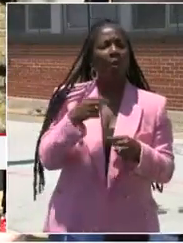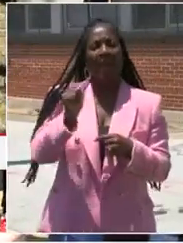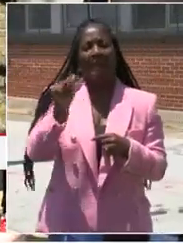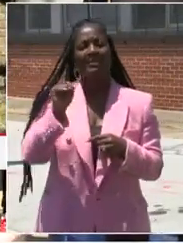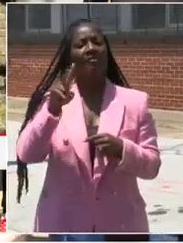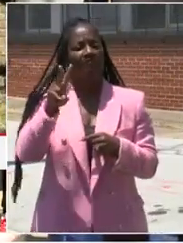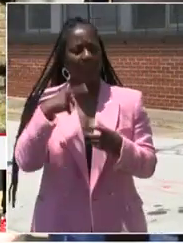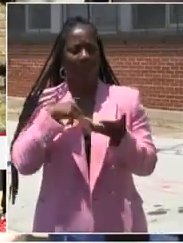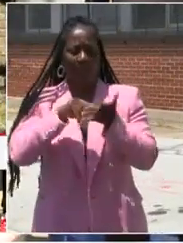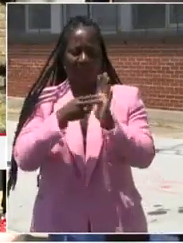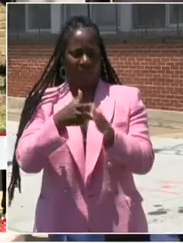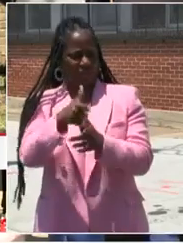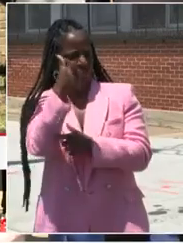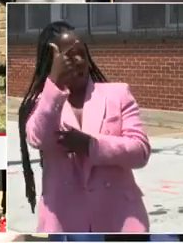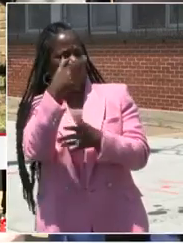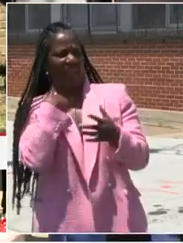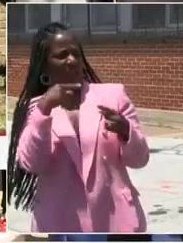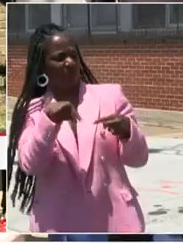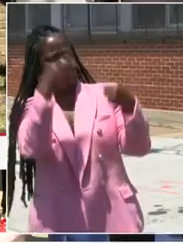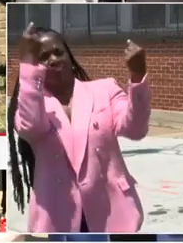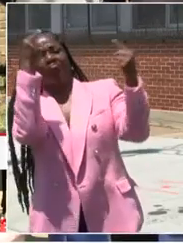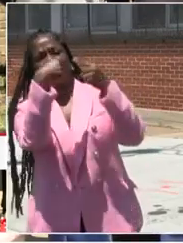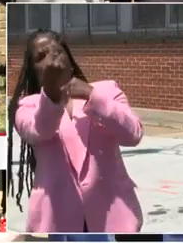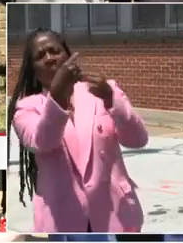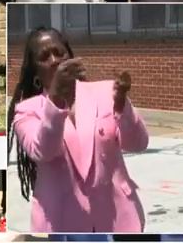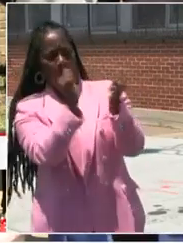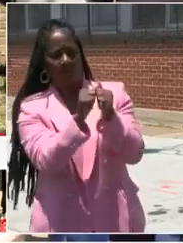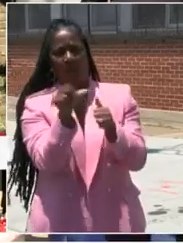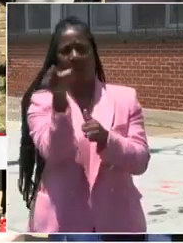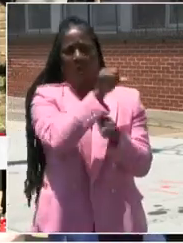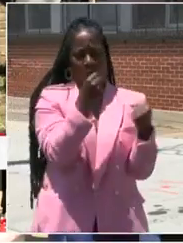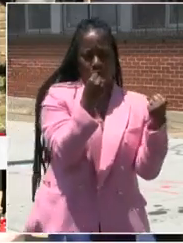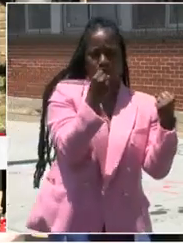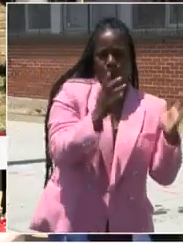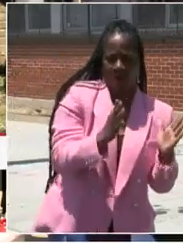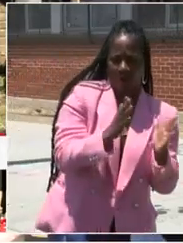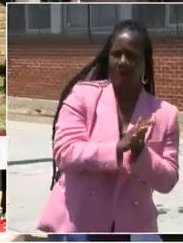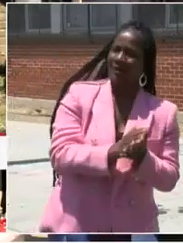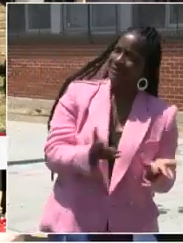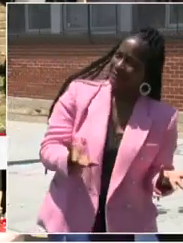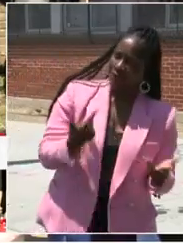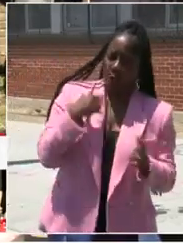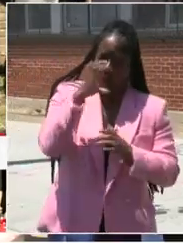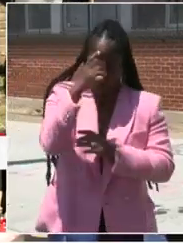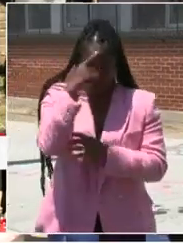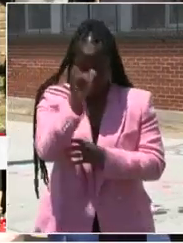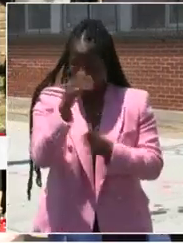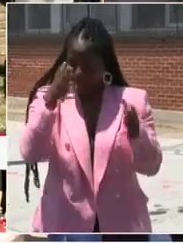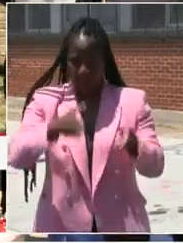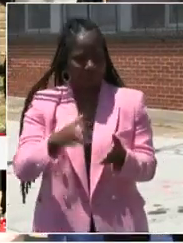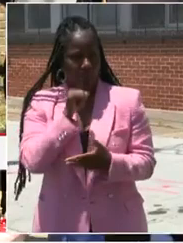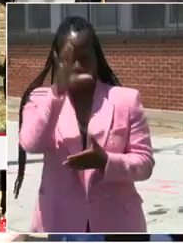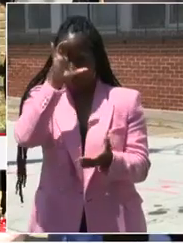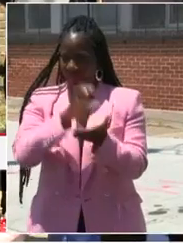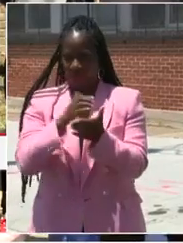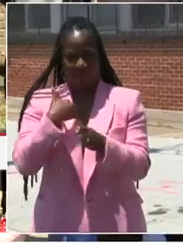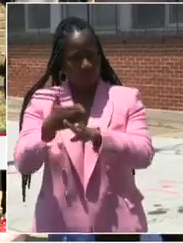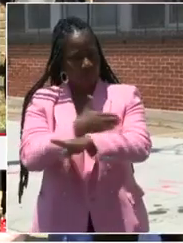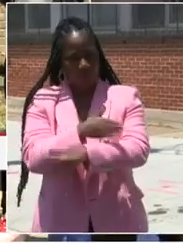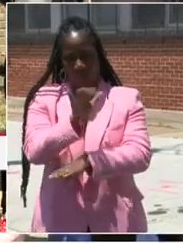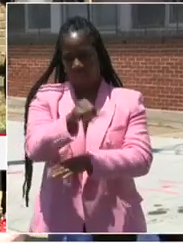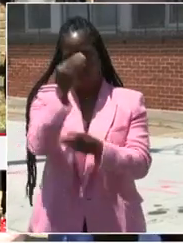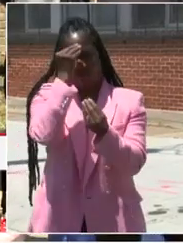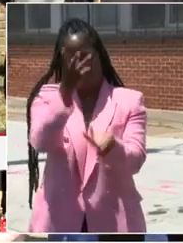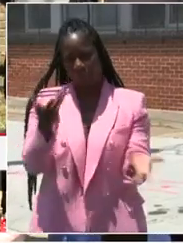a motorist who they got into an altercation with. And so we're looking for that person. I don't believe I have an update on